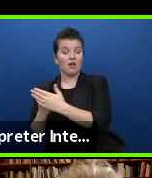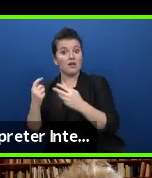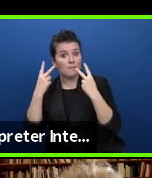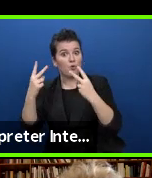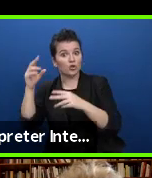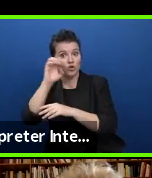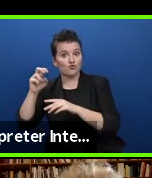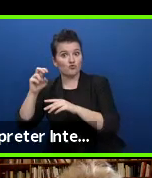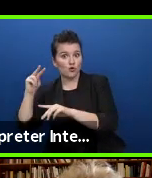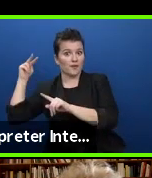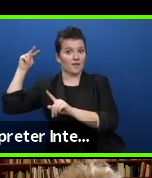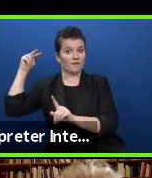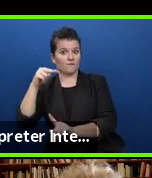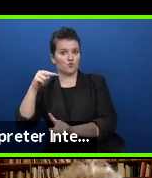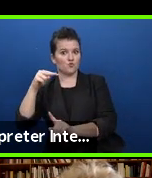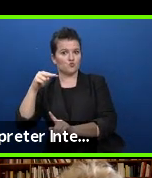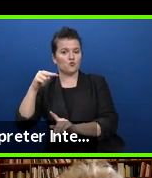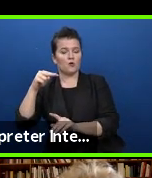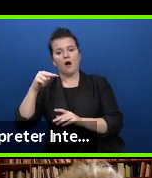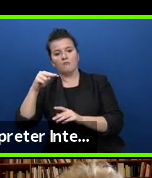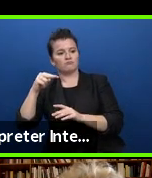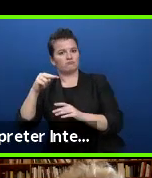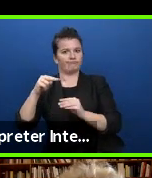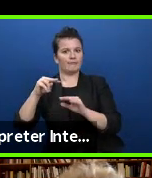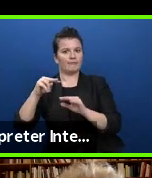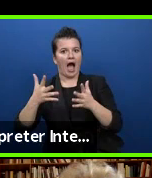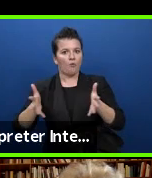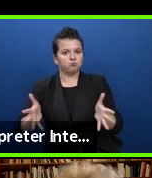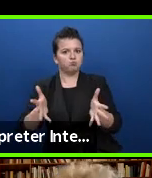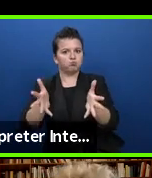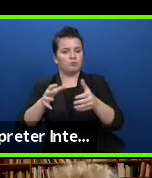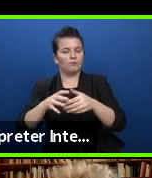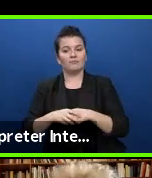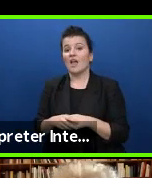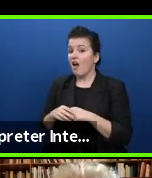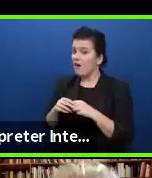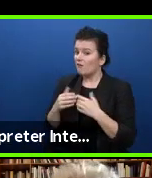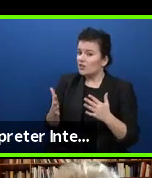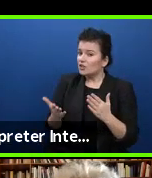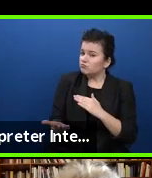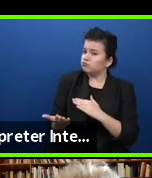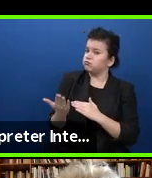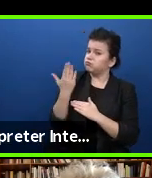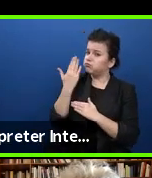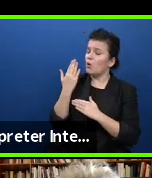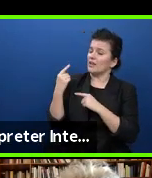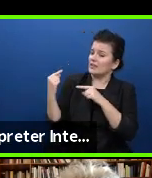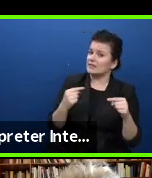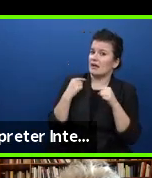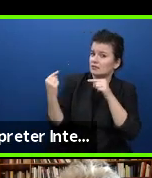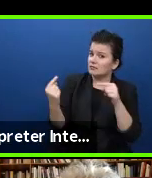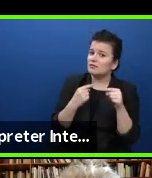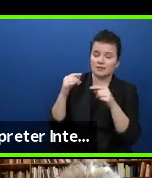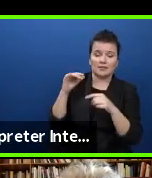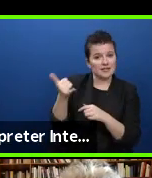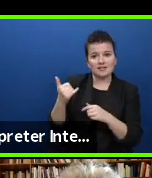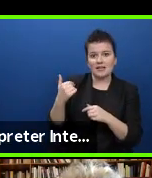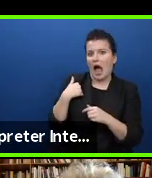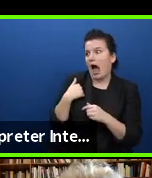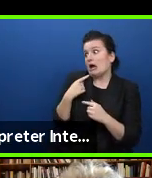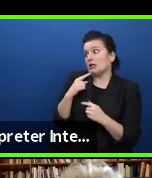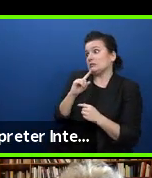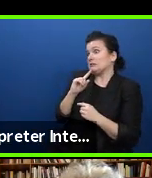that it is important to have a European point of view. So I'm gonna take the opportunity and say yes on behalf of all of us.